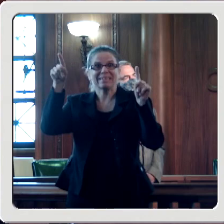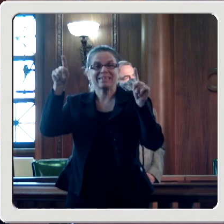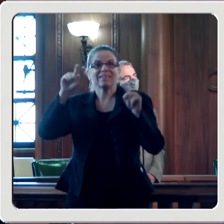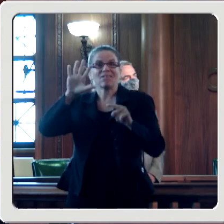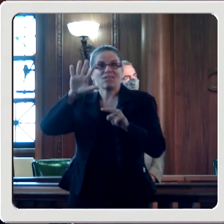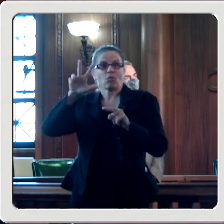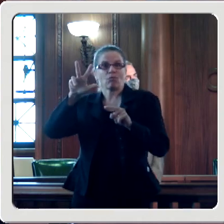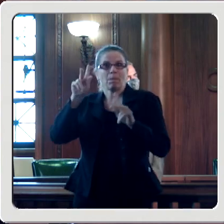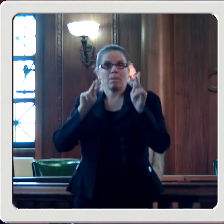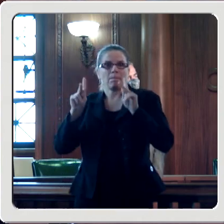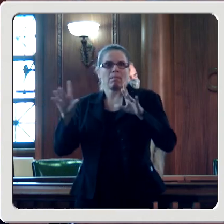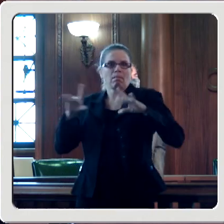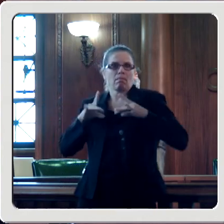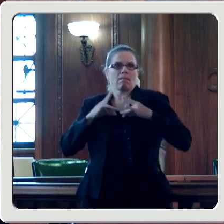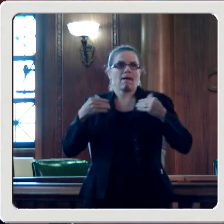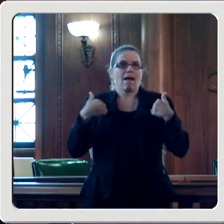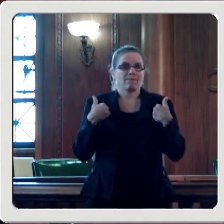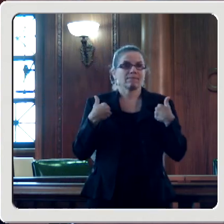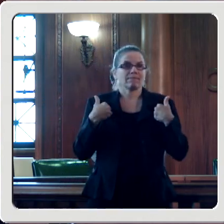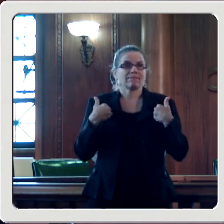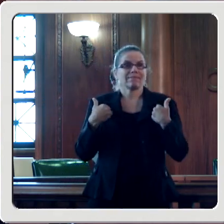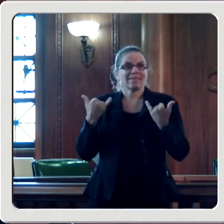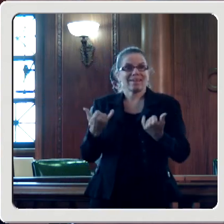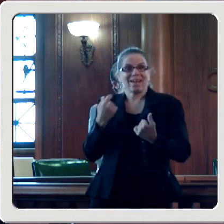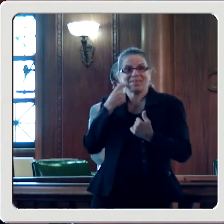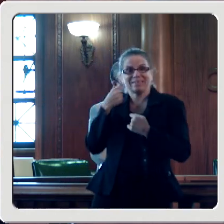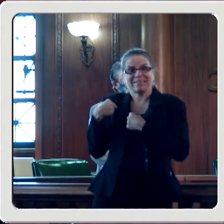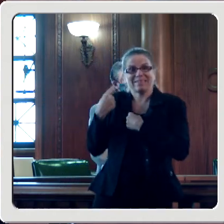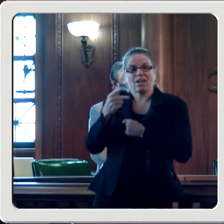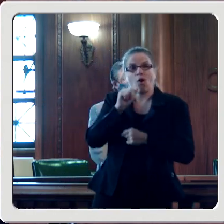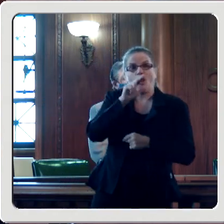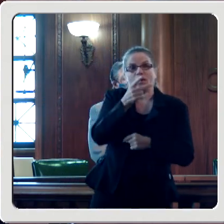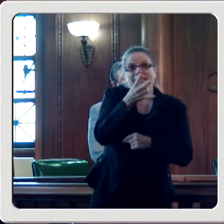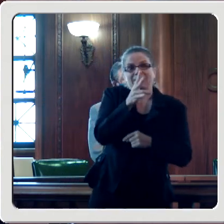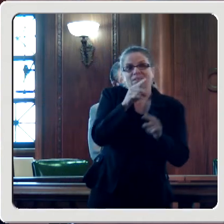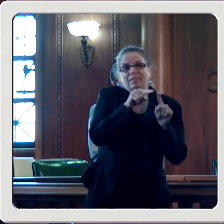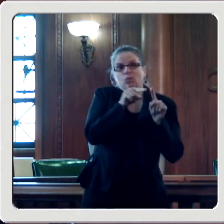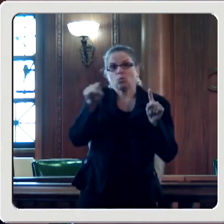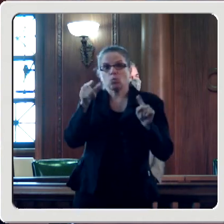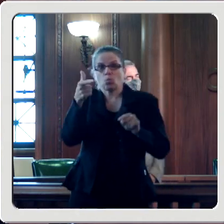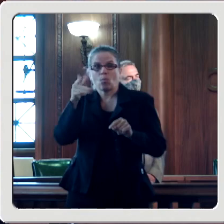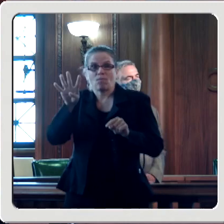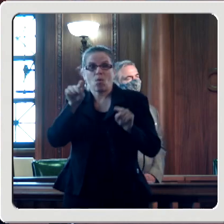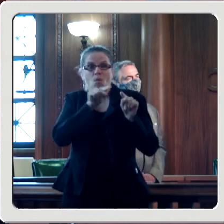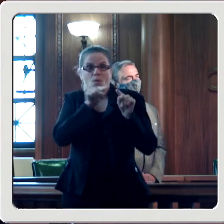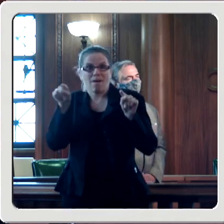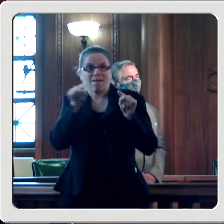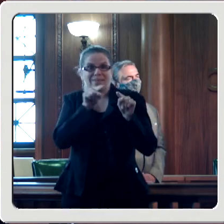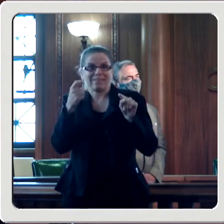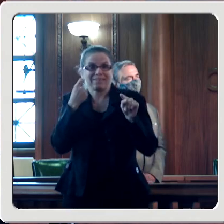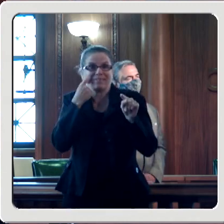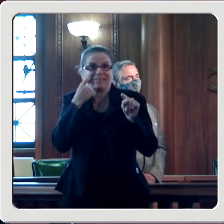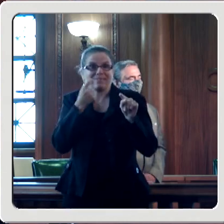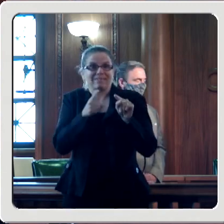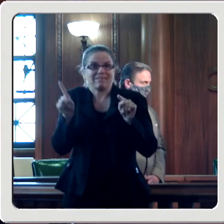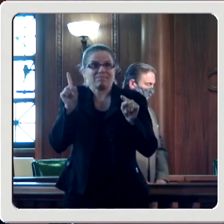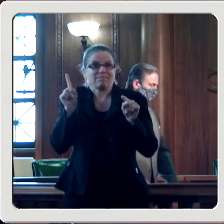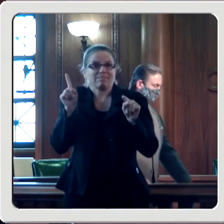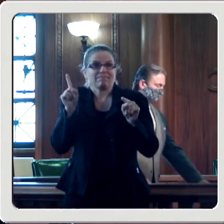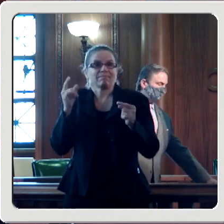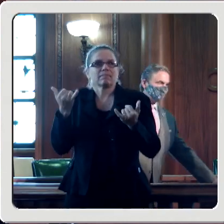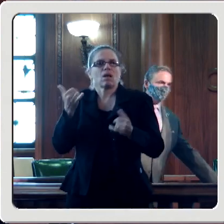This week, from August 17th to August 23rd, I can tell you that there are